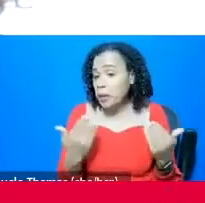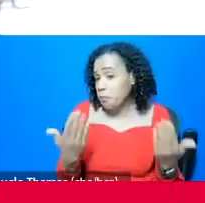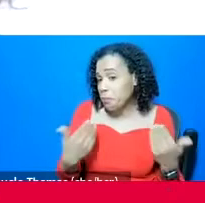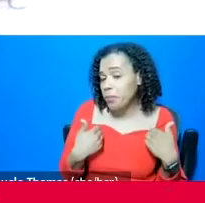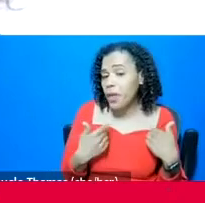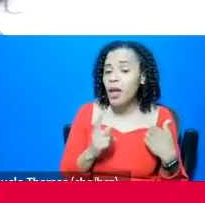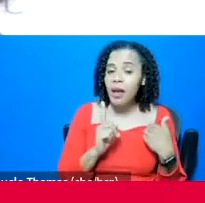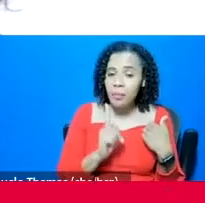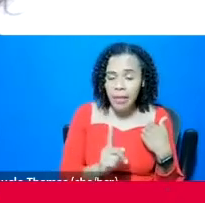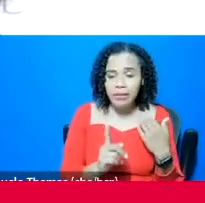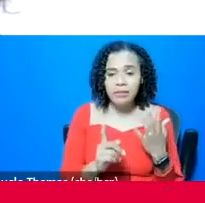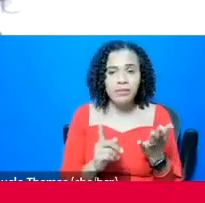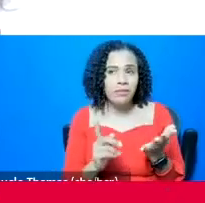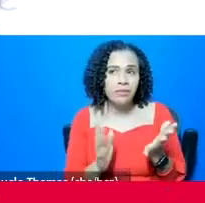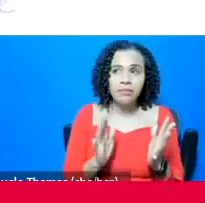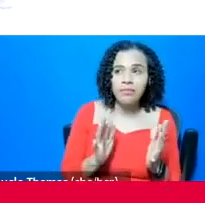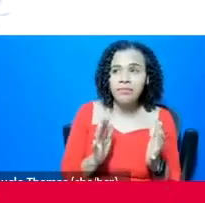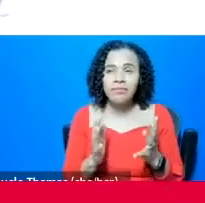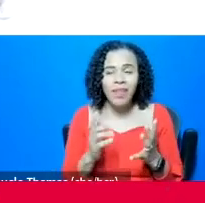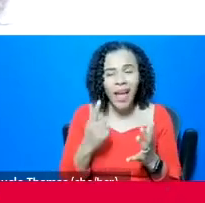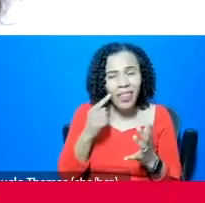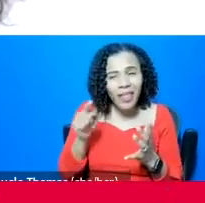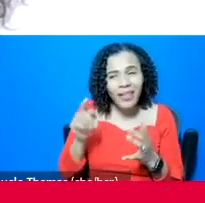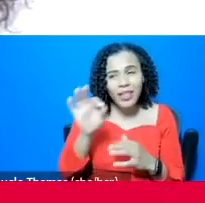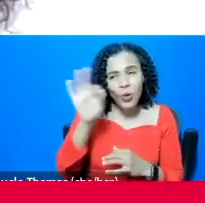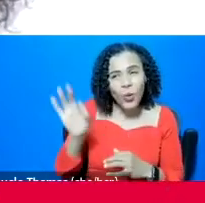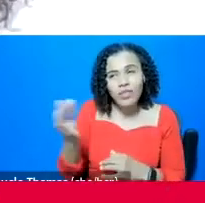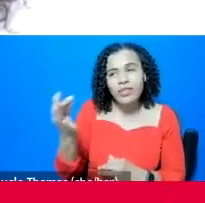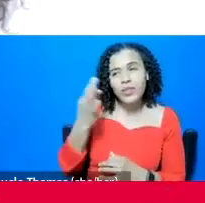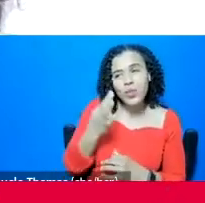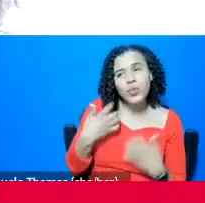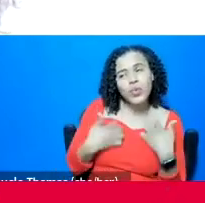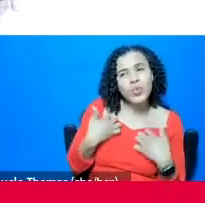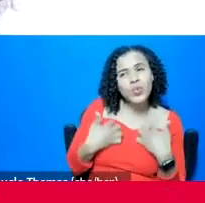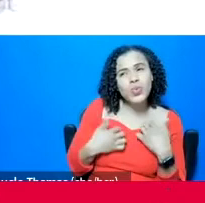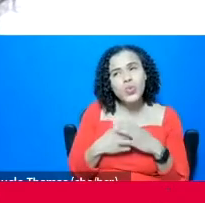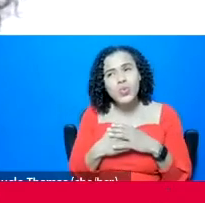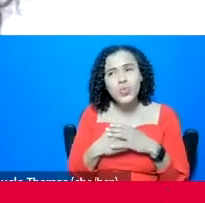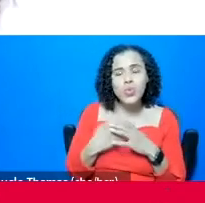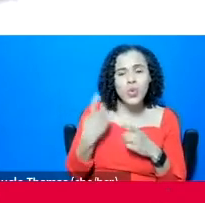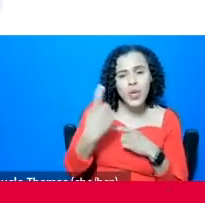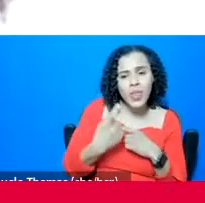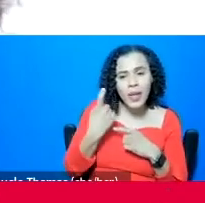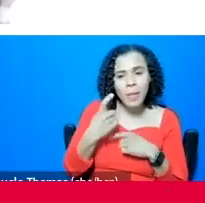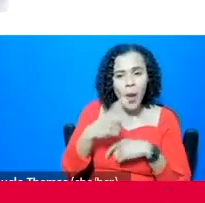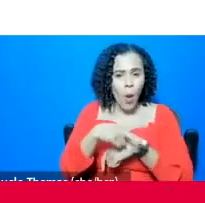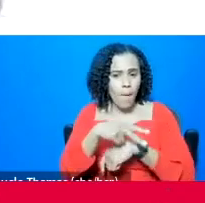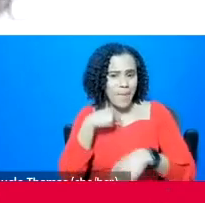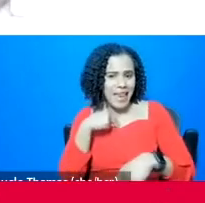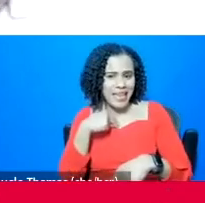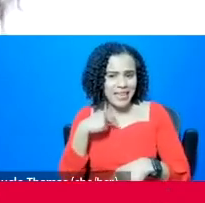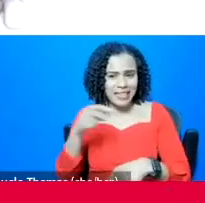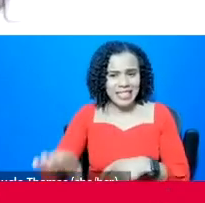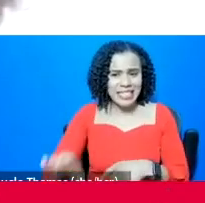I think it's a very loaded question, the way that like when we say defund the police, people are quick to be like, but what about